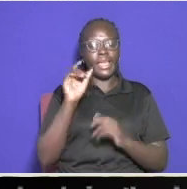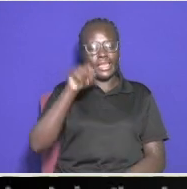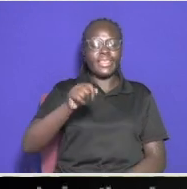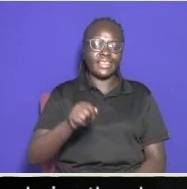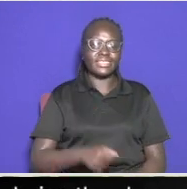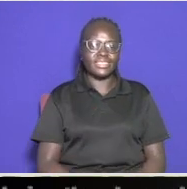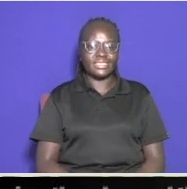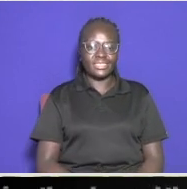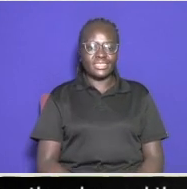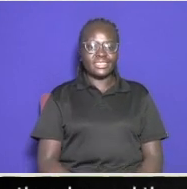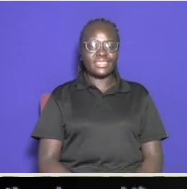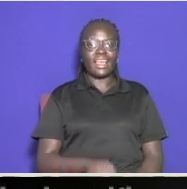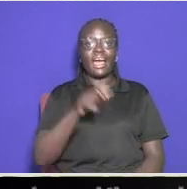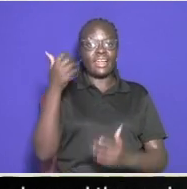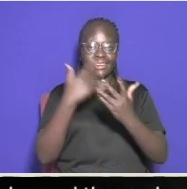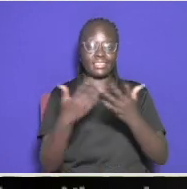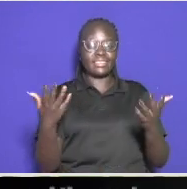So that was something else, and